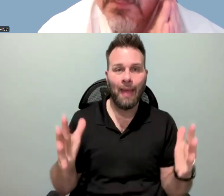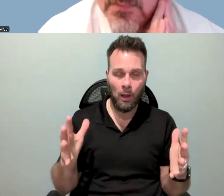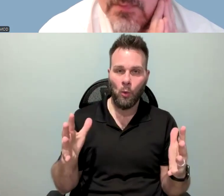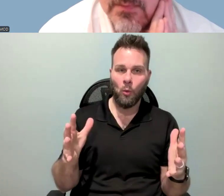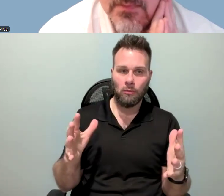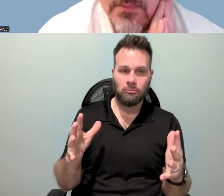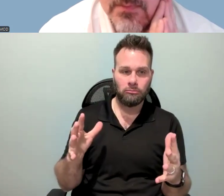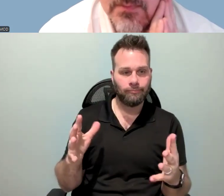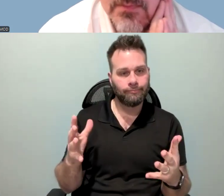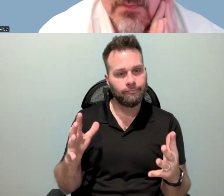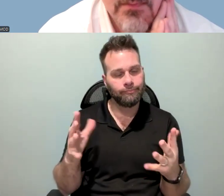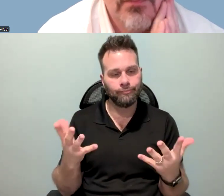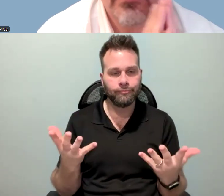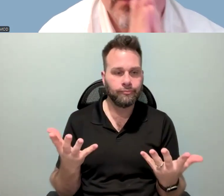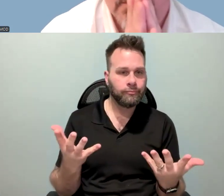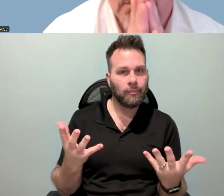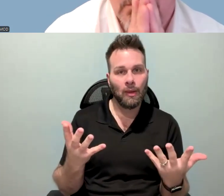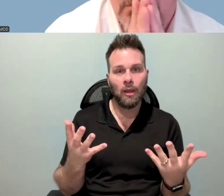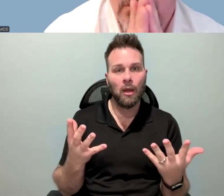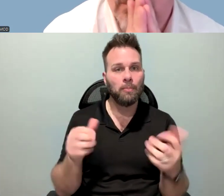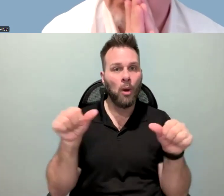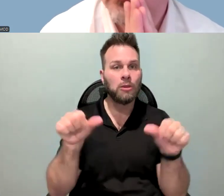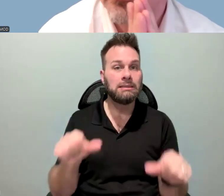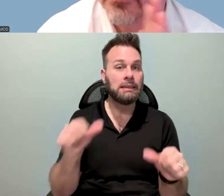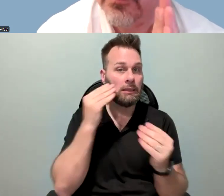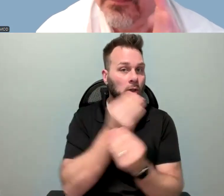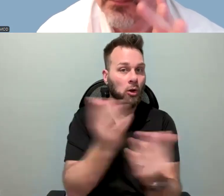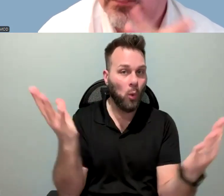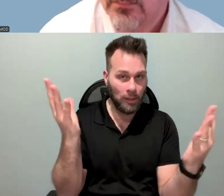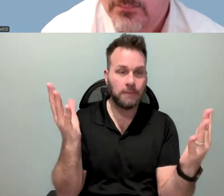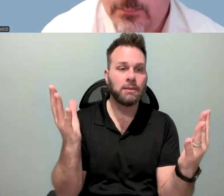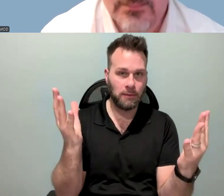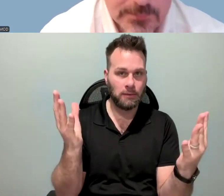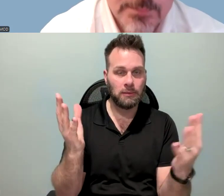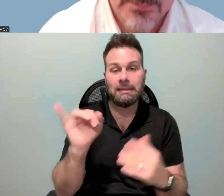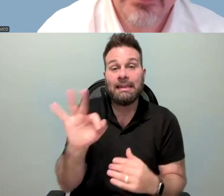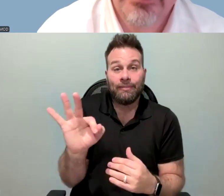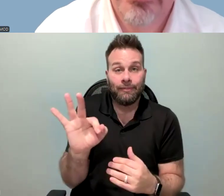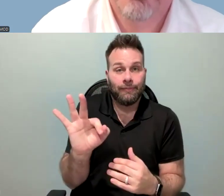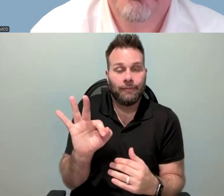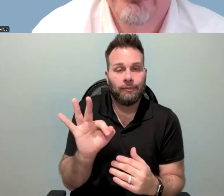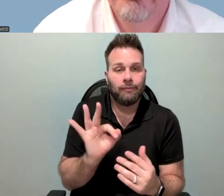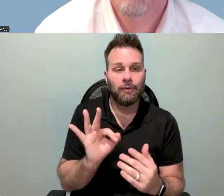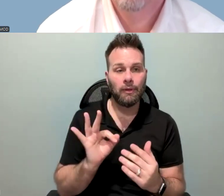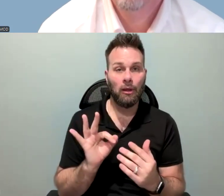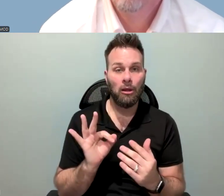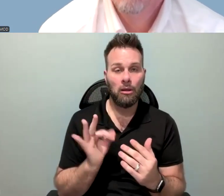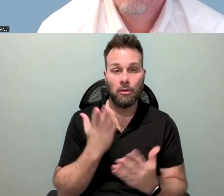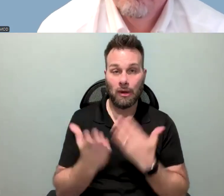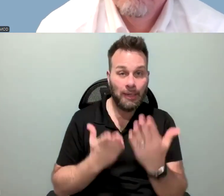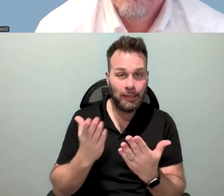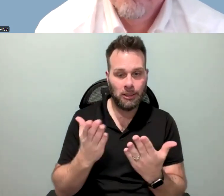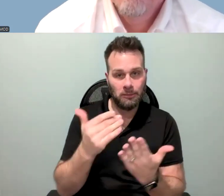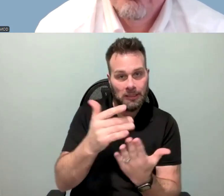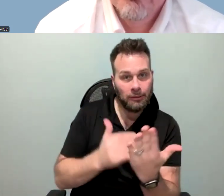posting a notice if they're going to bring those recommendations materials back to the